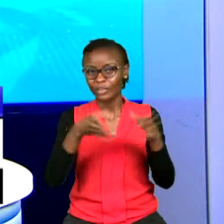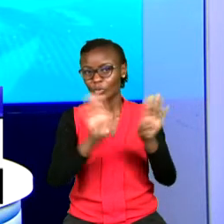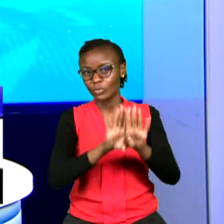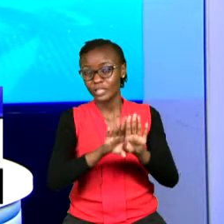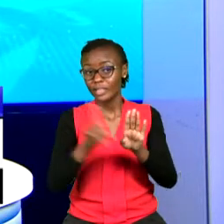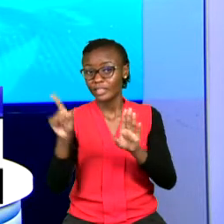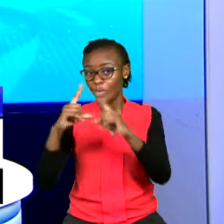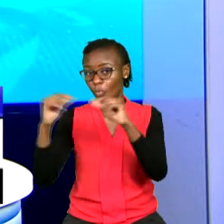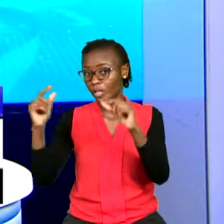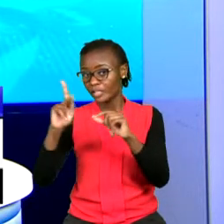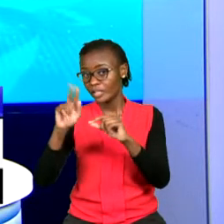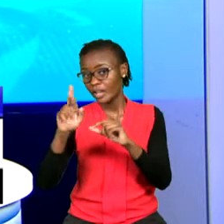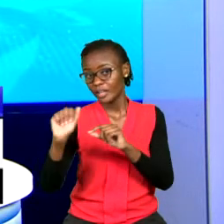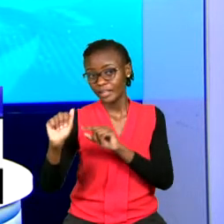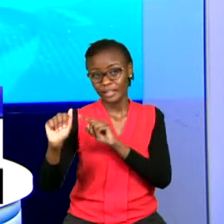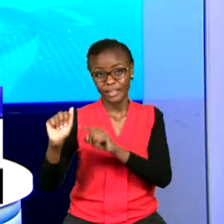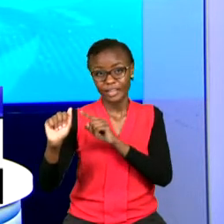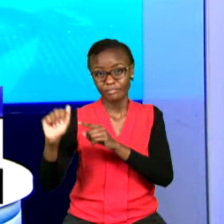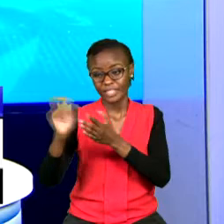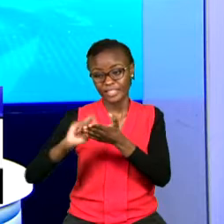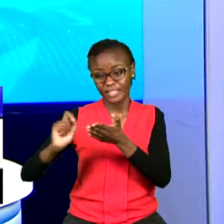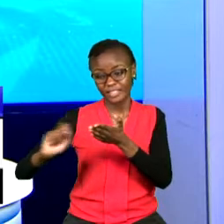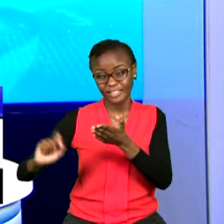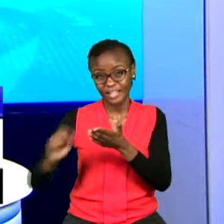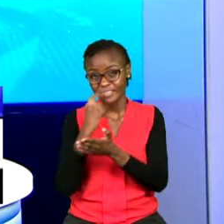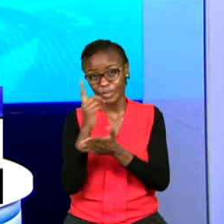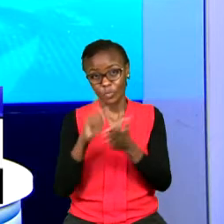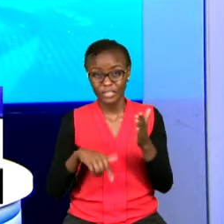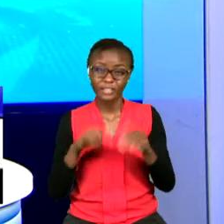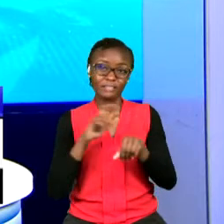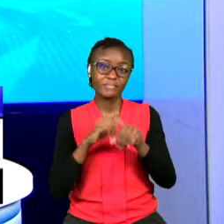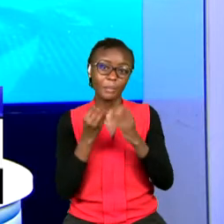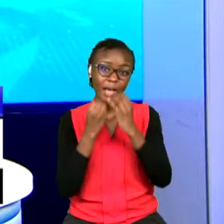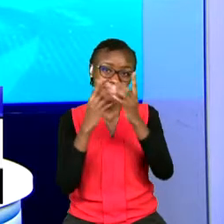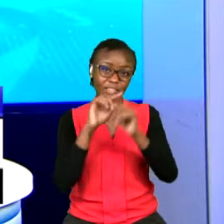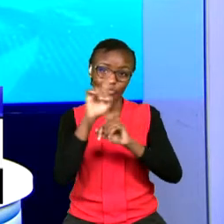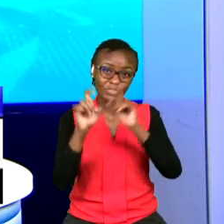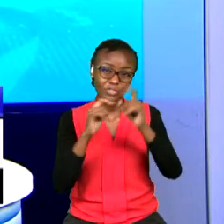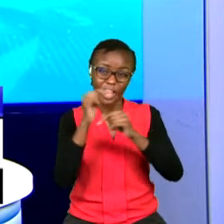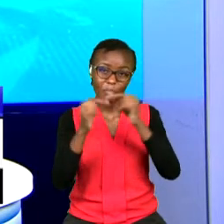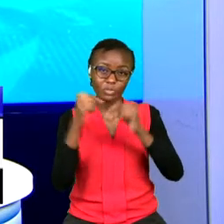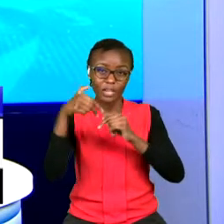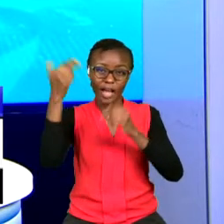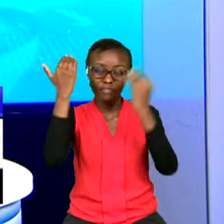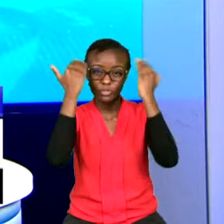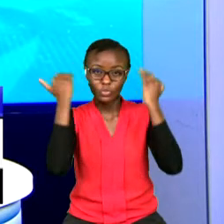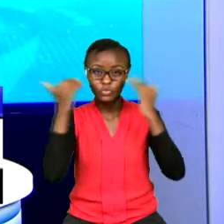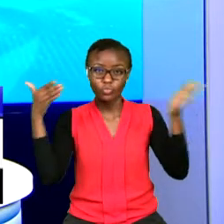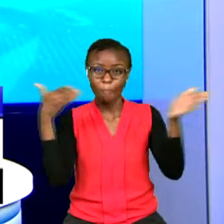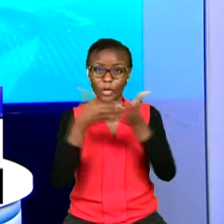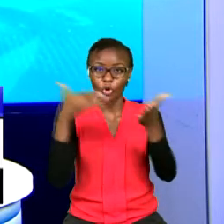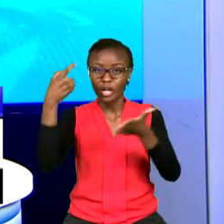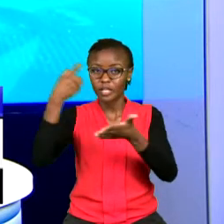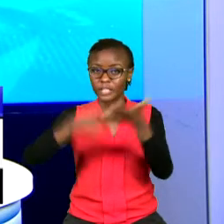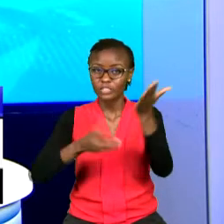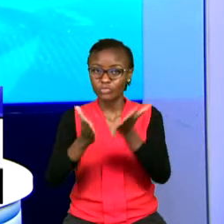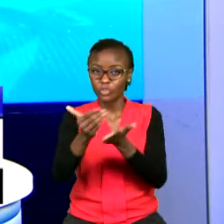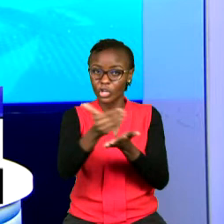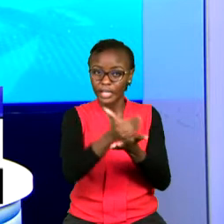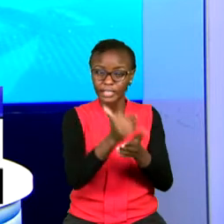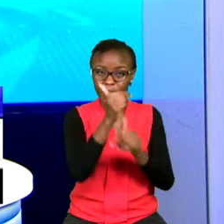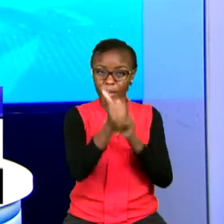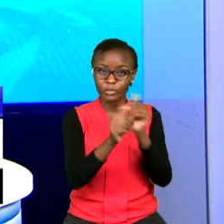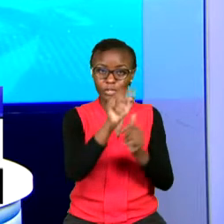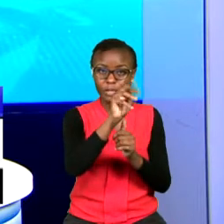Kenya Revenue Authority Commissioner General Githi Mburu while responding to High Court's decision to stop the taxmen from collecting minimum taxes.